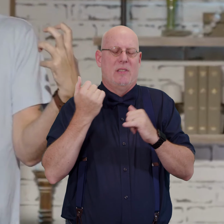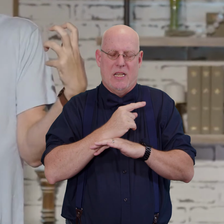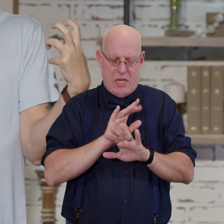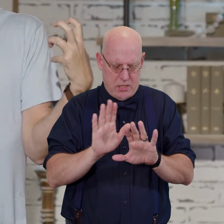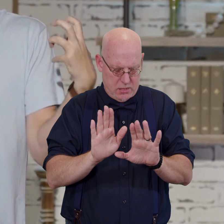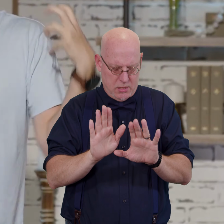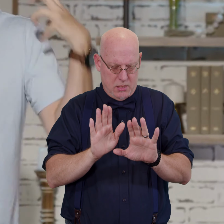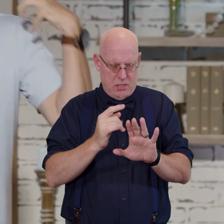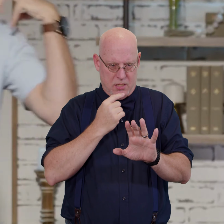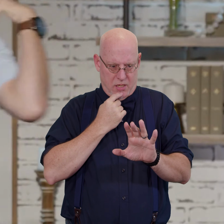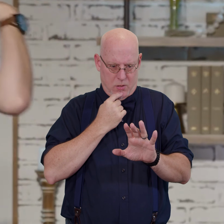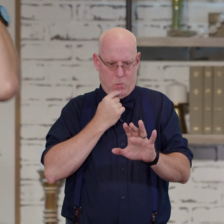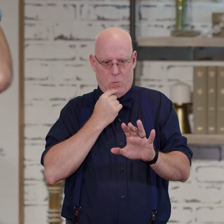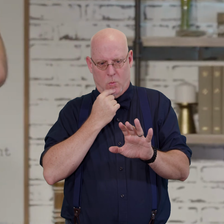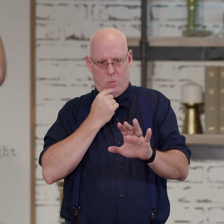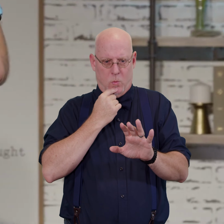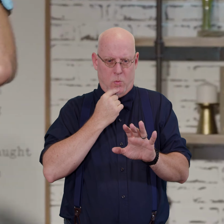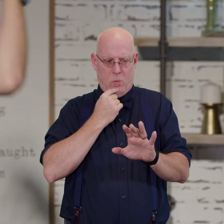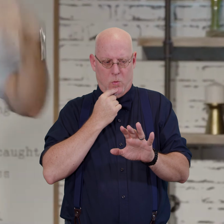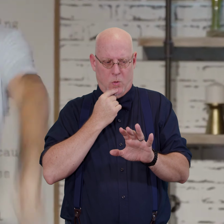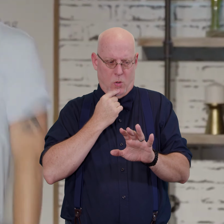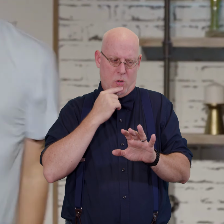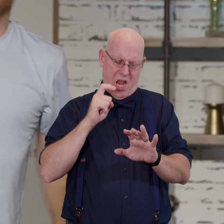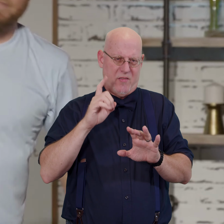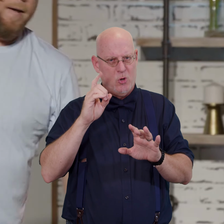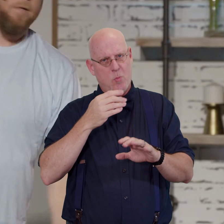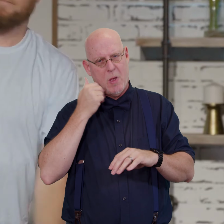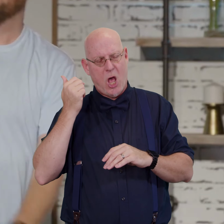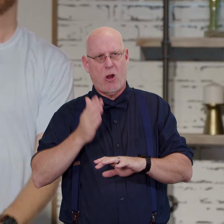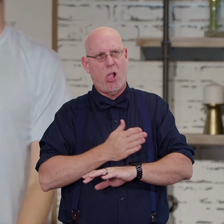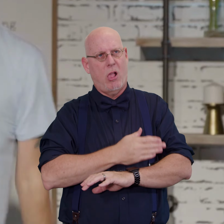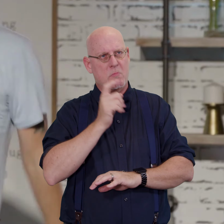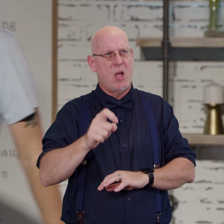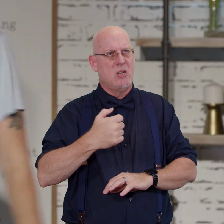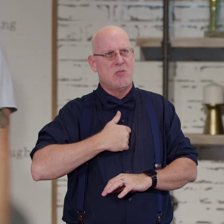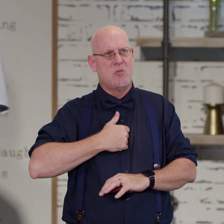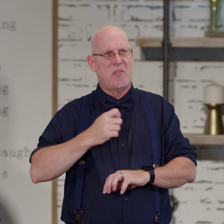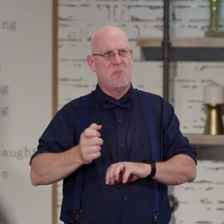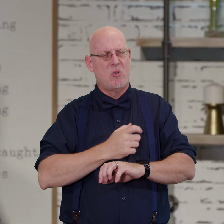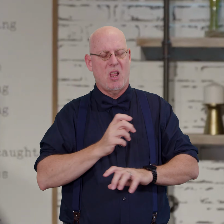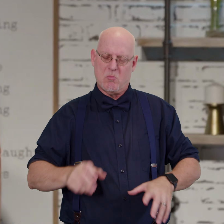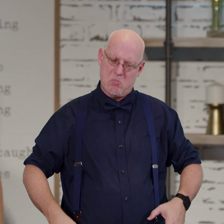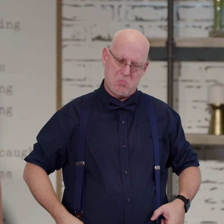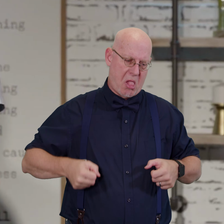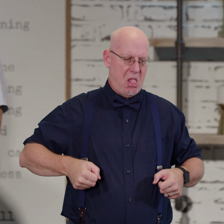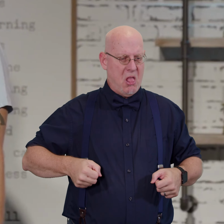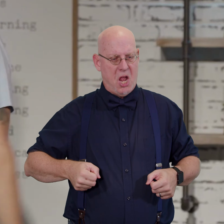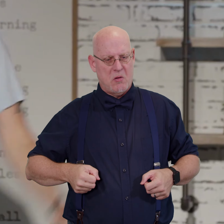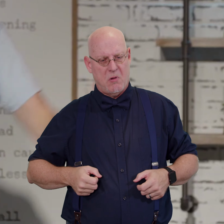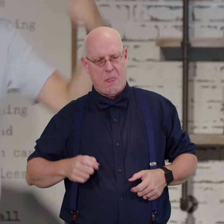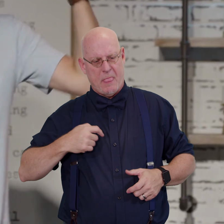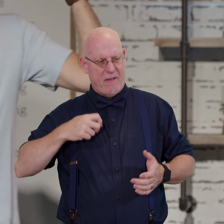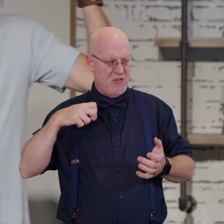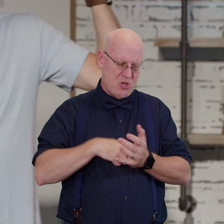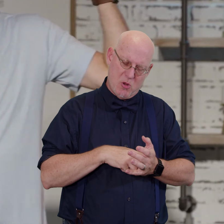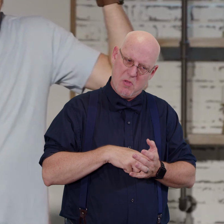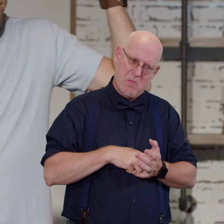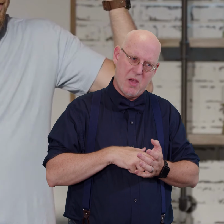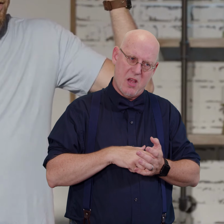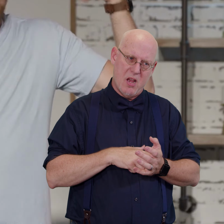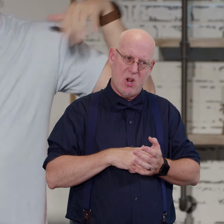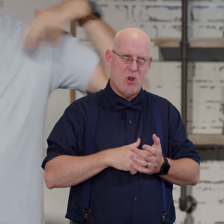today going, man, I got to do better. I got to do more. I got to pull up my bootstraps. I got to kneel by the